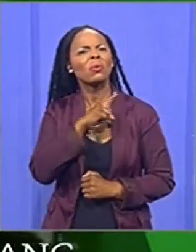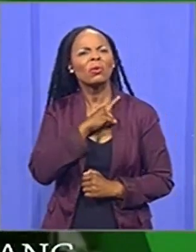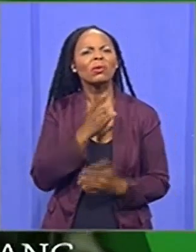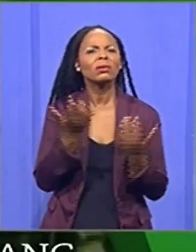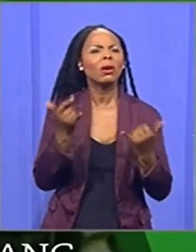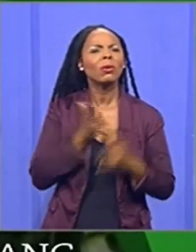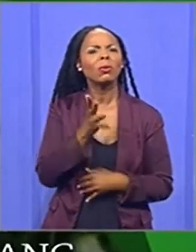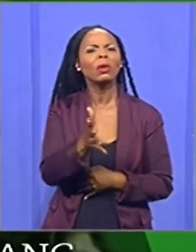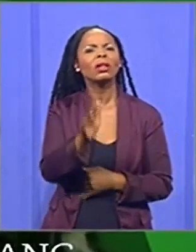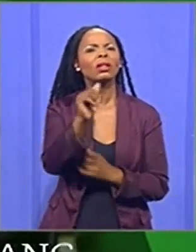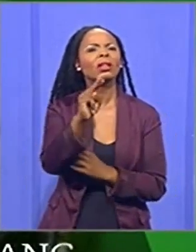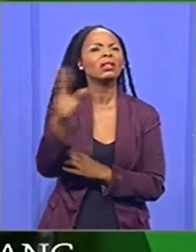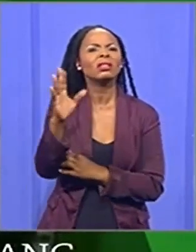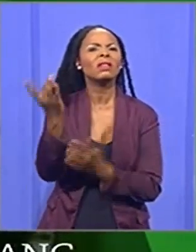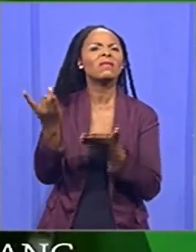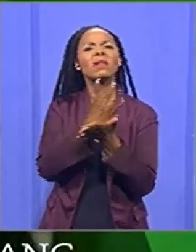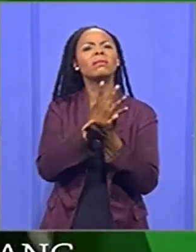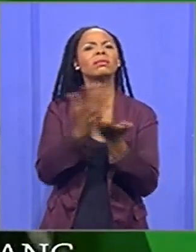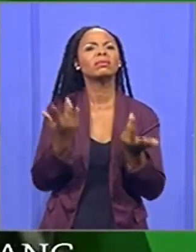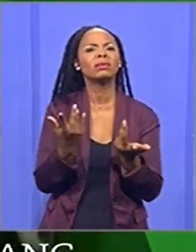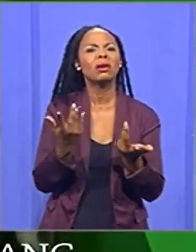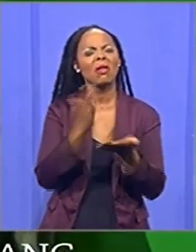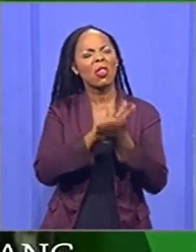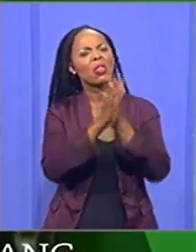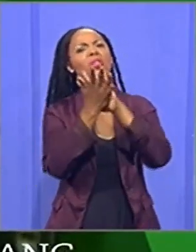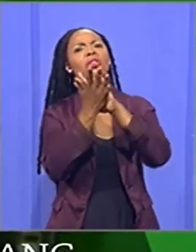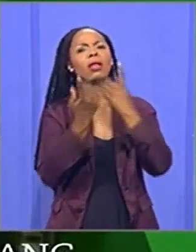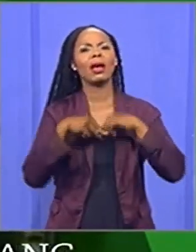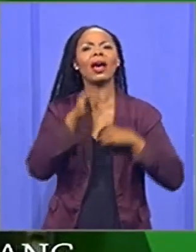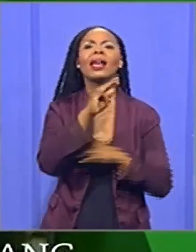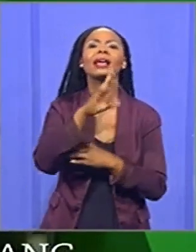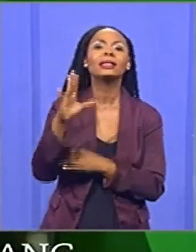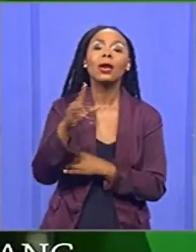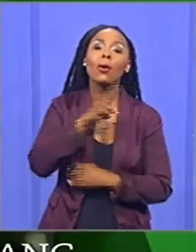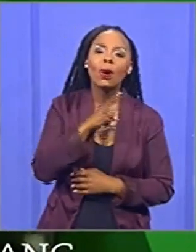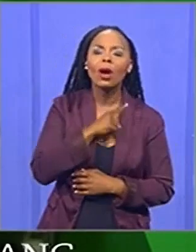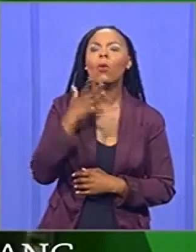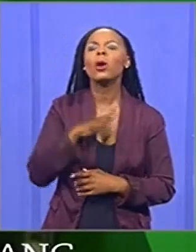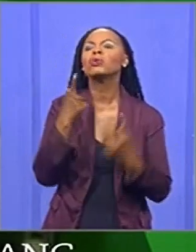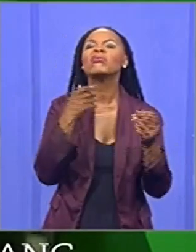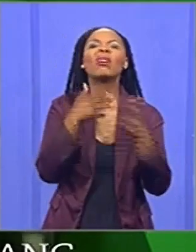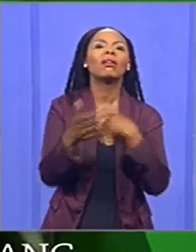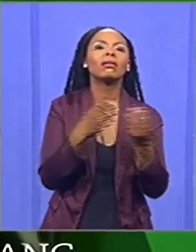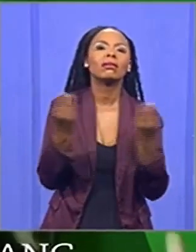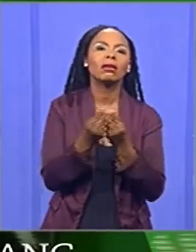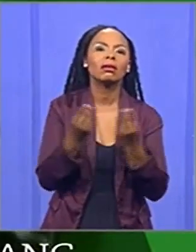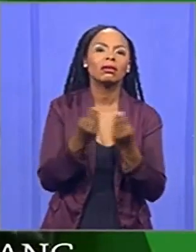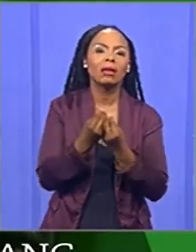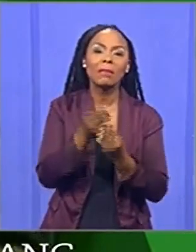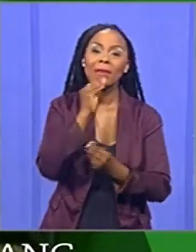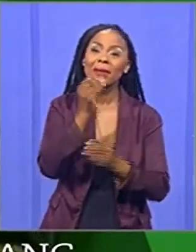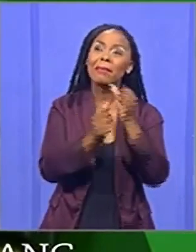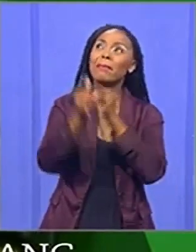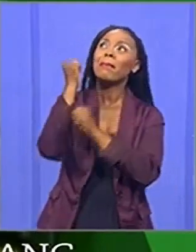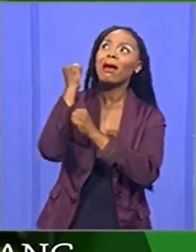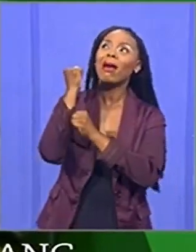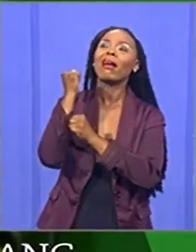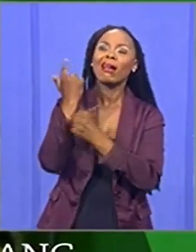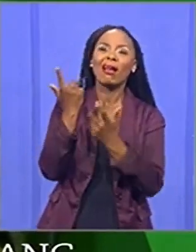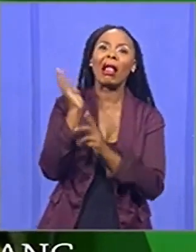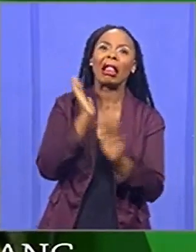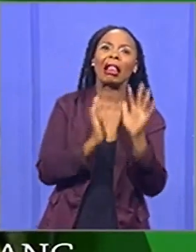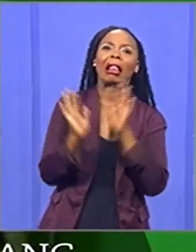want the ANC gone? It's because ba batla go itirela ba re busetse ko morago re tshwantse